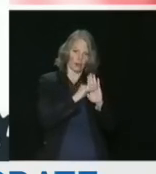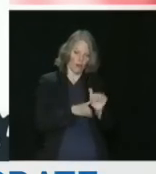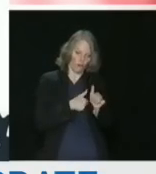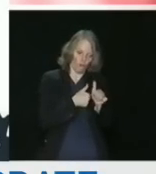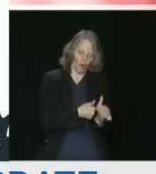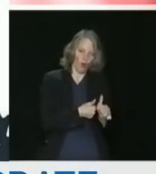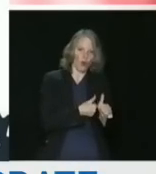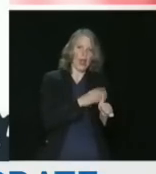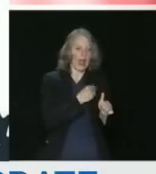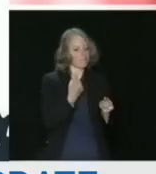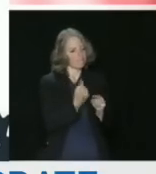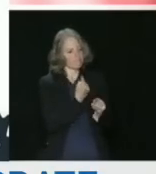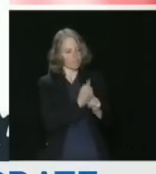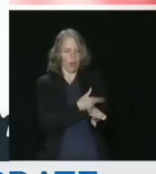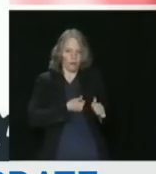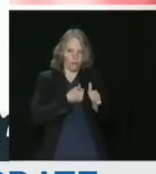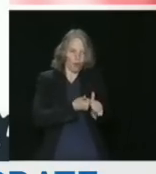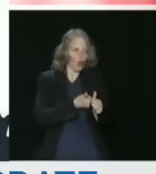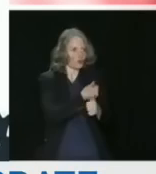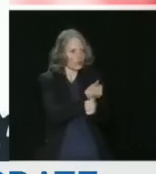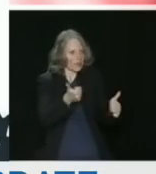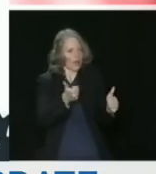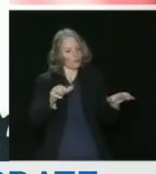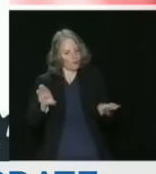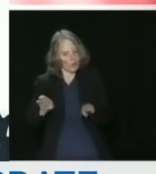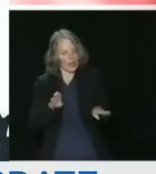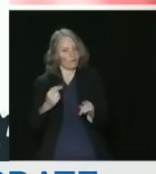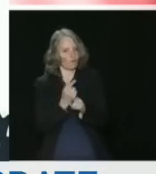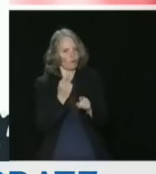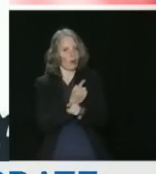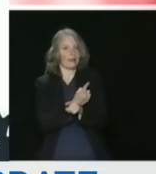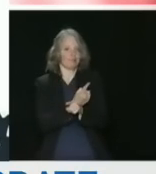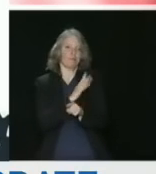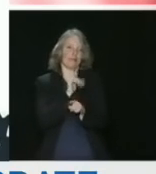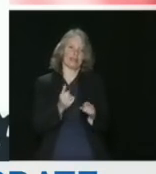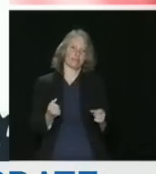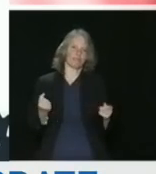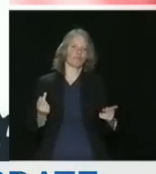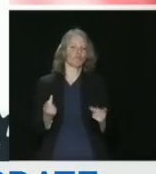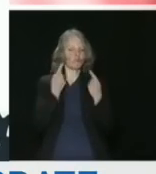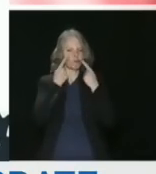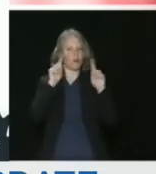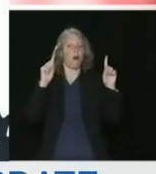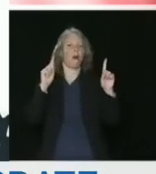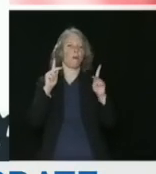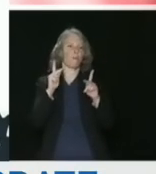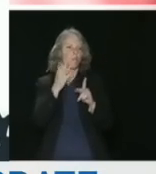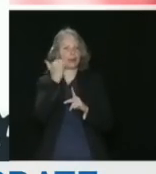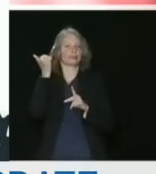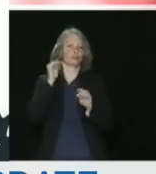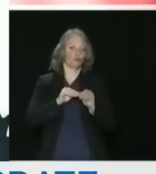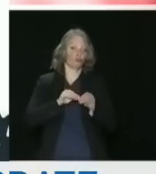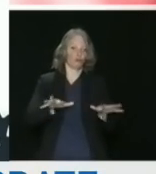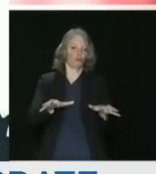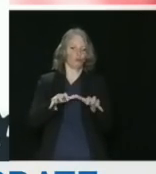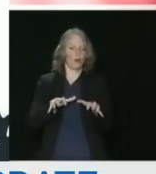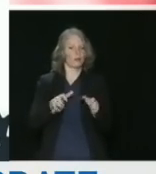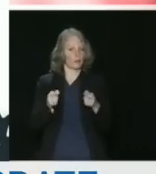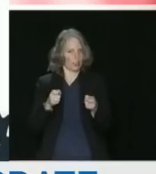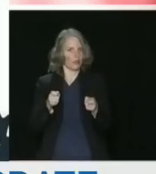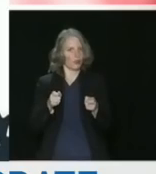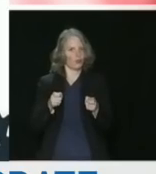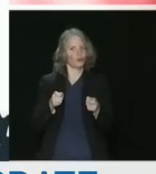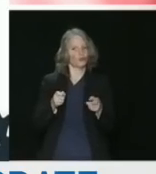and consistent adherence to individual practices work best to slow growth, to prevent spread into new areas,